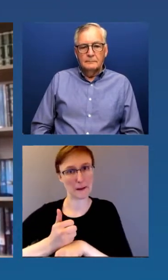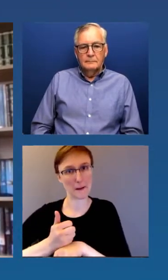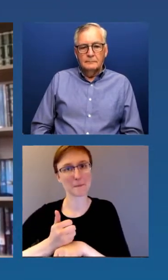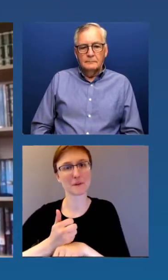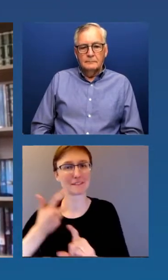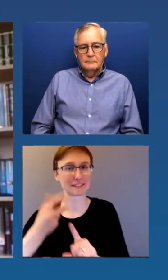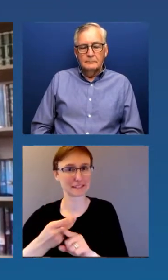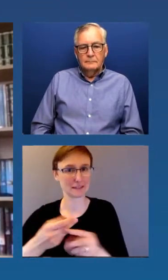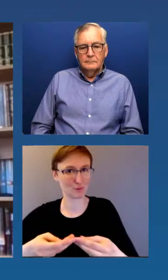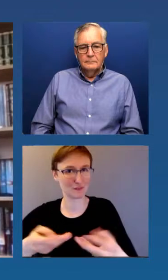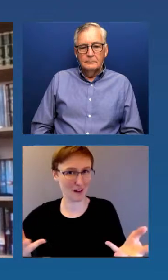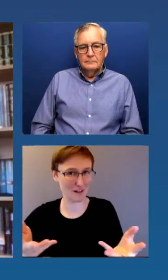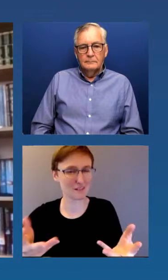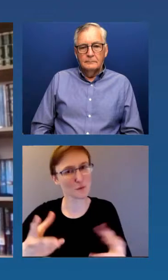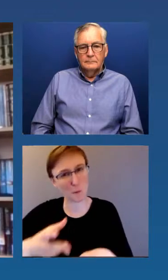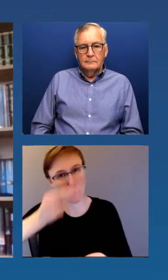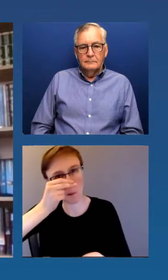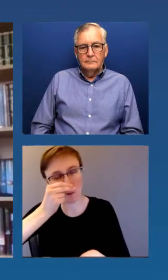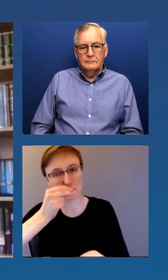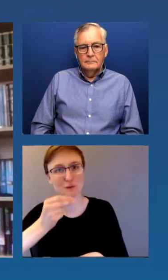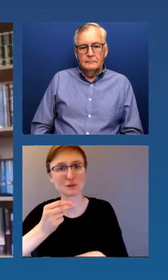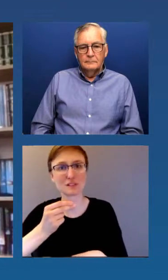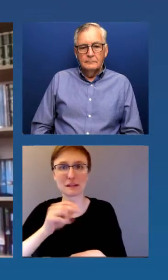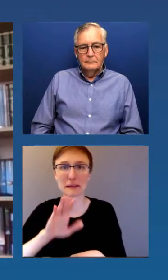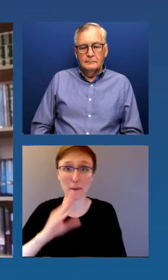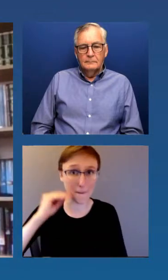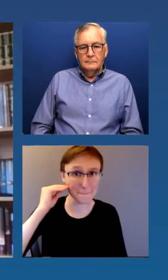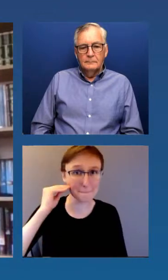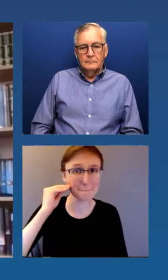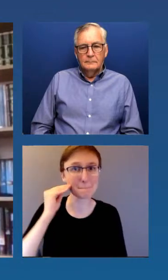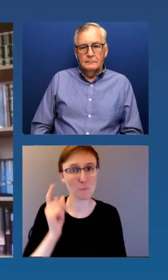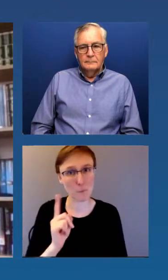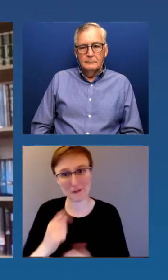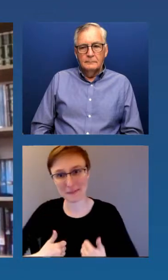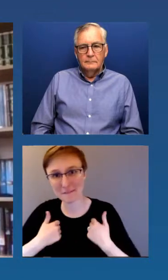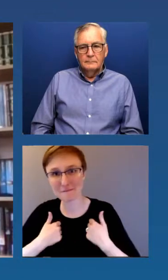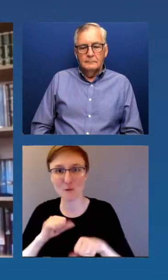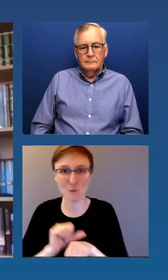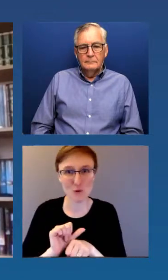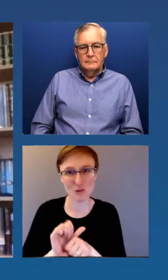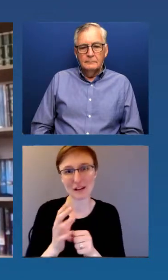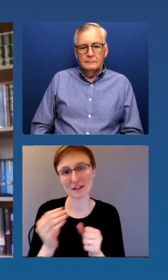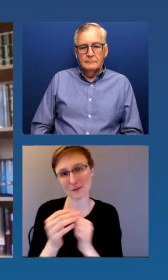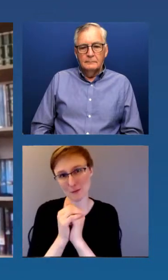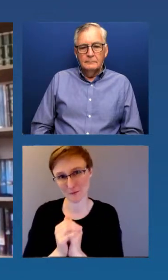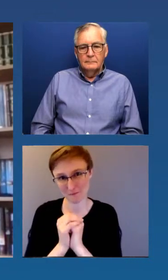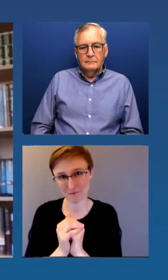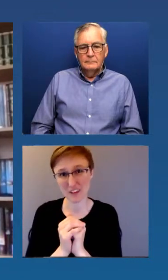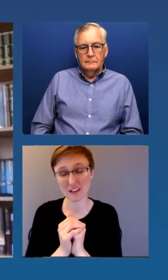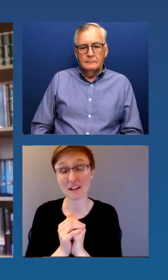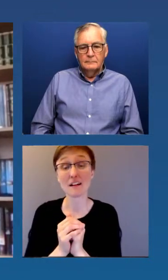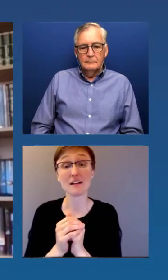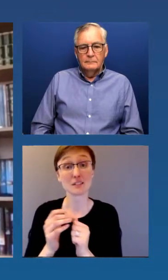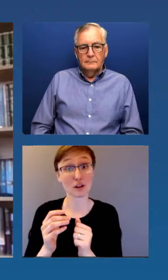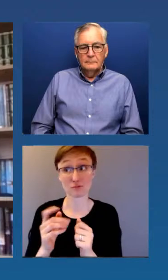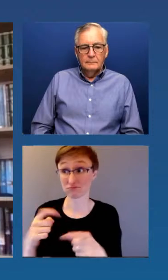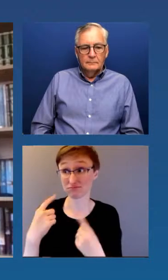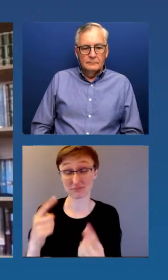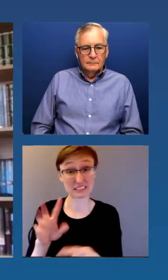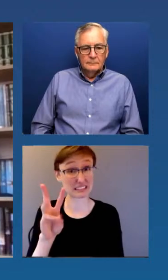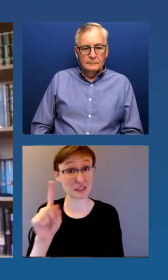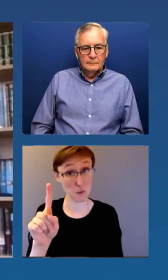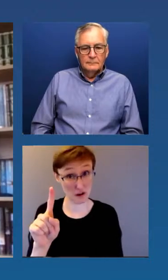people live, work, and worship. And since it's been launched about 3 weeks ago, we've received 61 requests, 15 of which have been